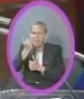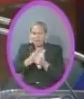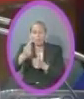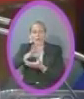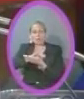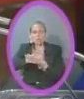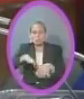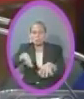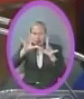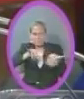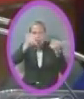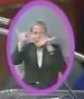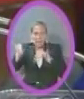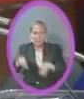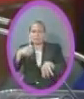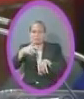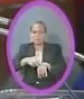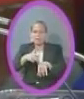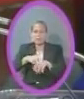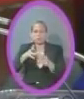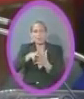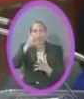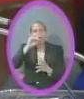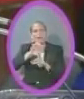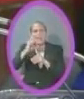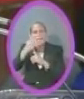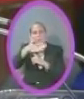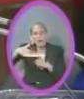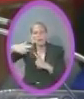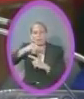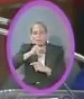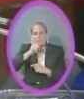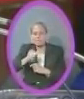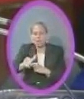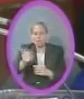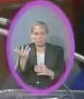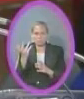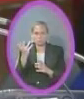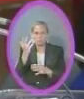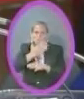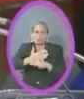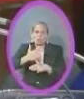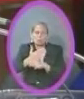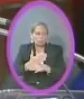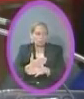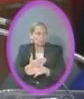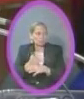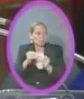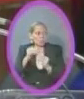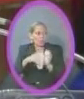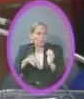took it at the same time so that the learning environment was not disturbed more than it had